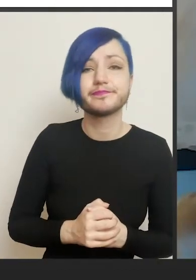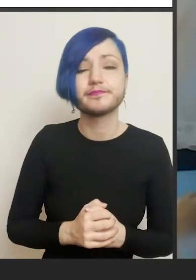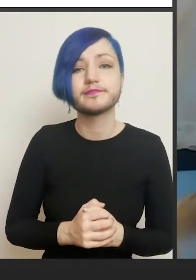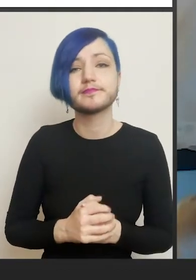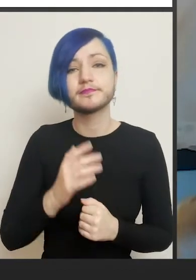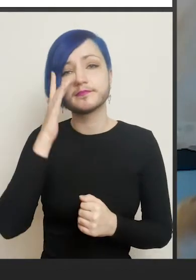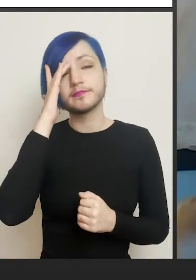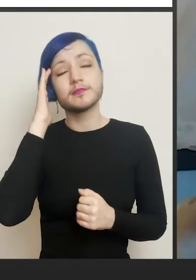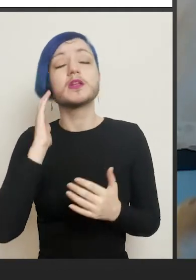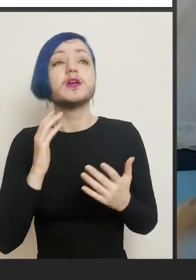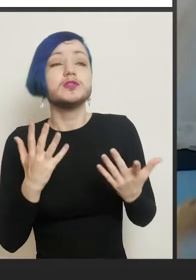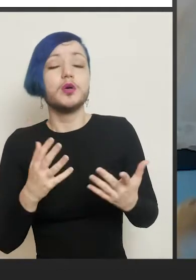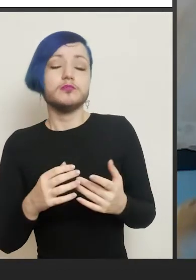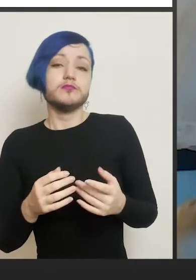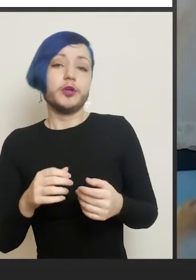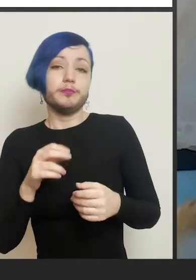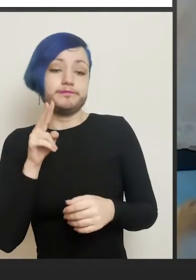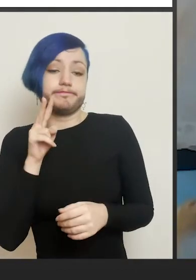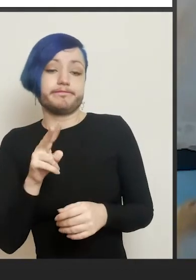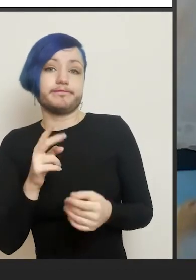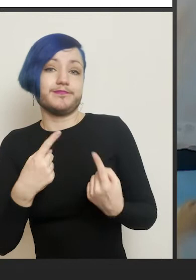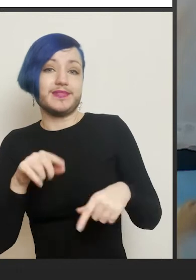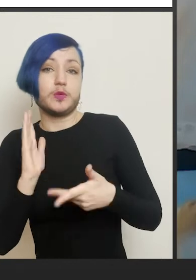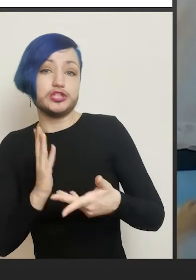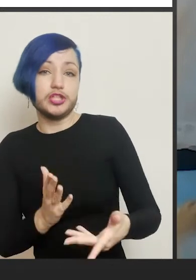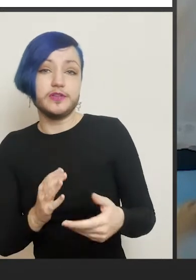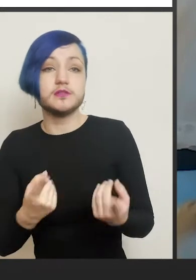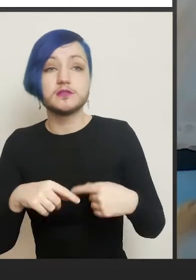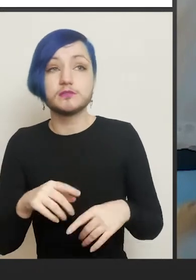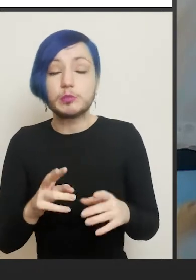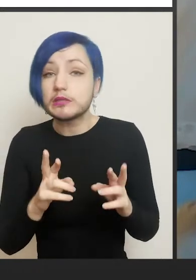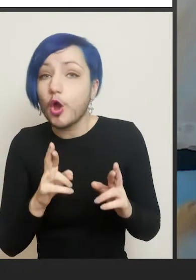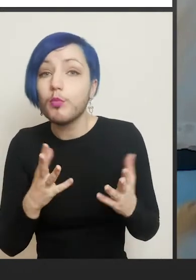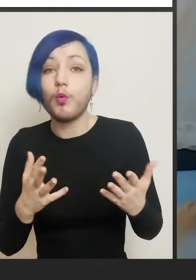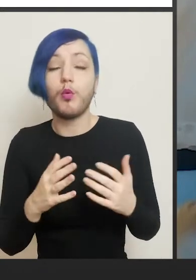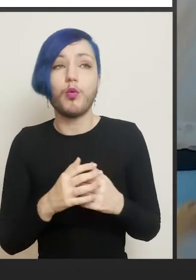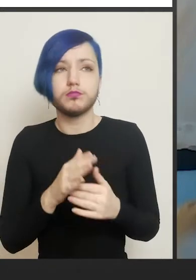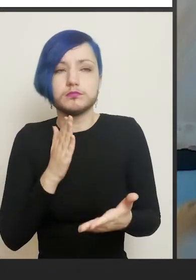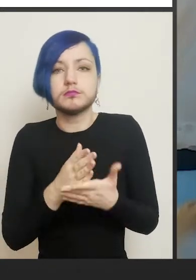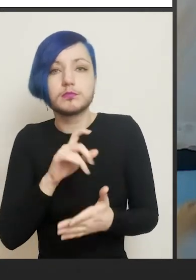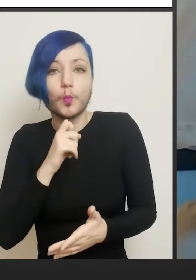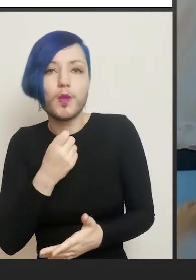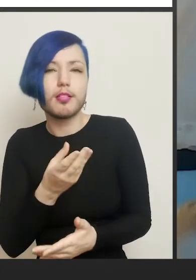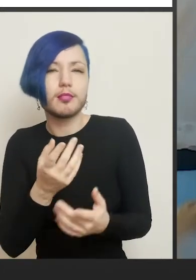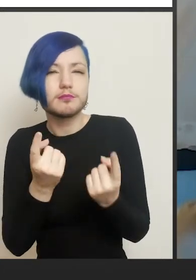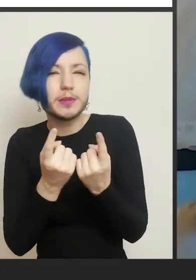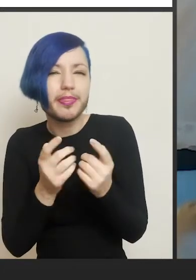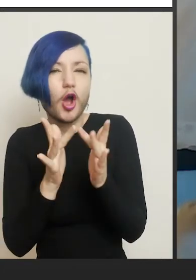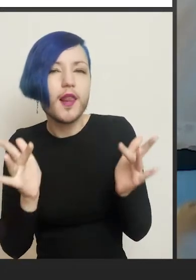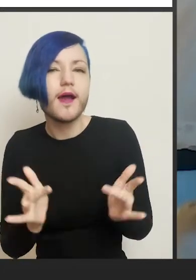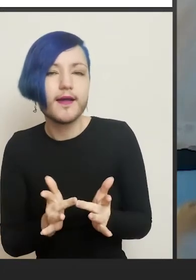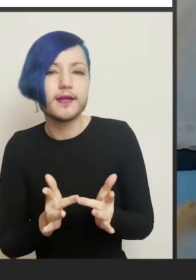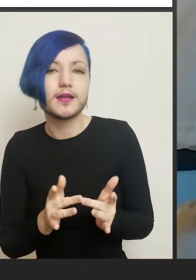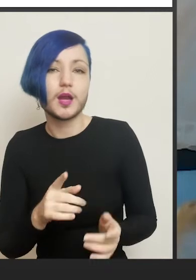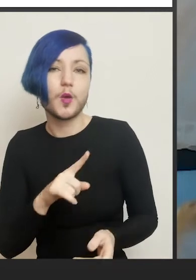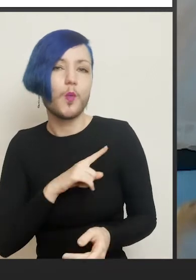So, yes, well, I mean, from a service perspective, we're hoping to, well, we will almost certainly keep some online presence so that we're